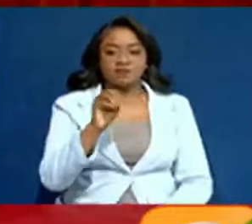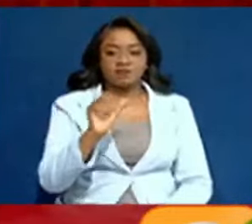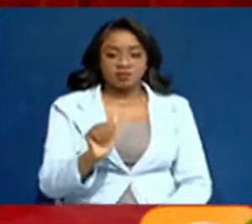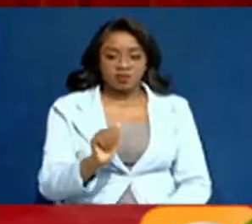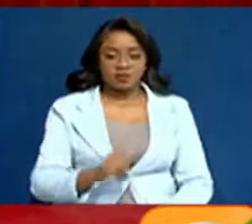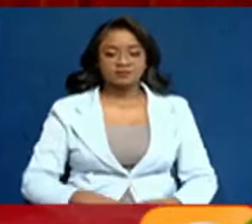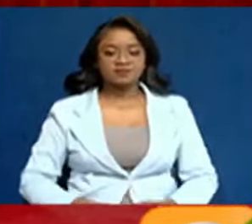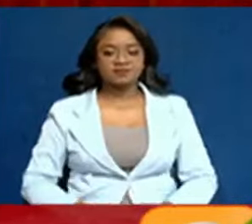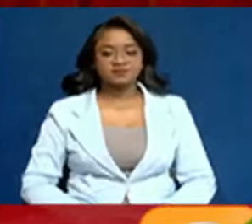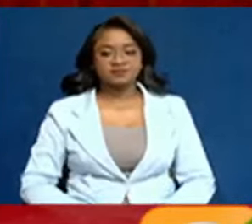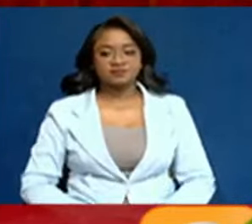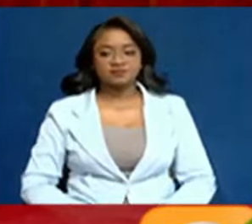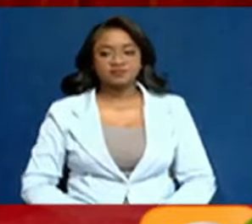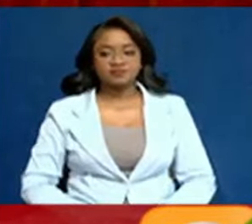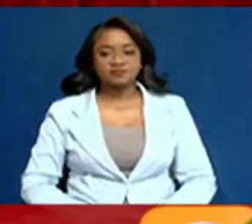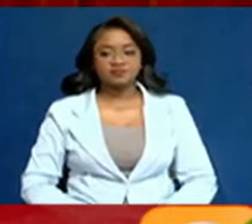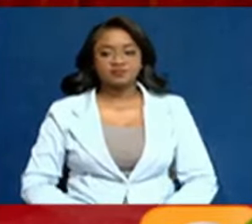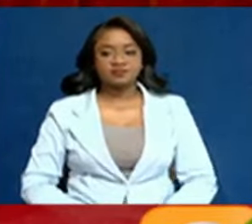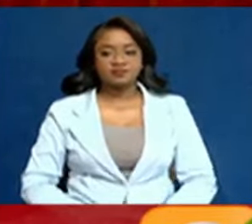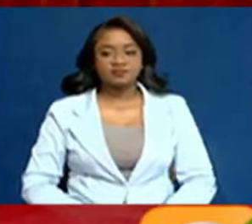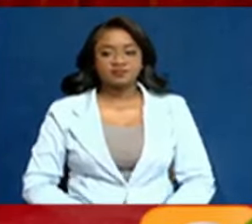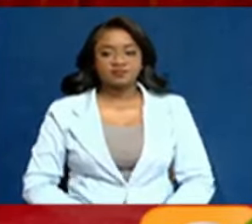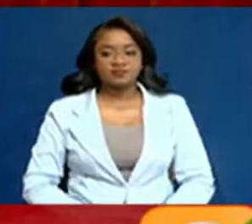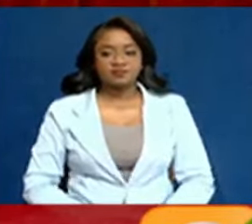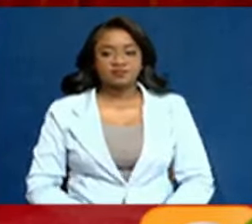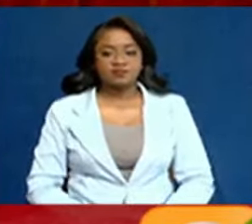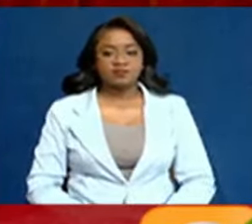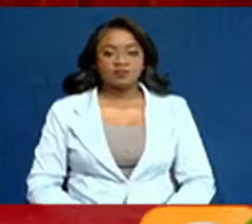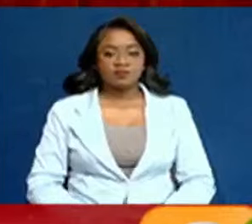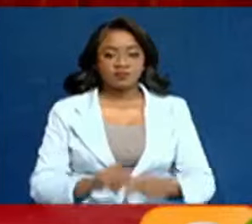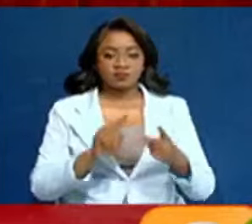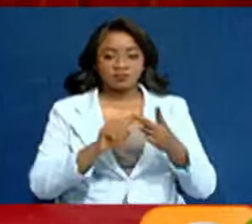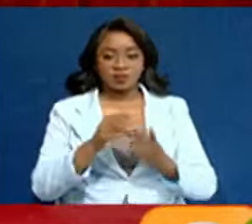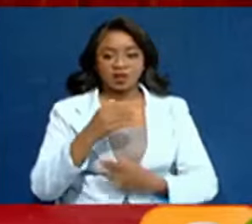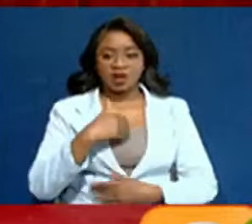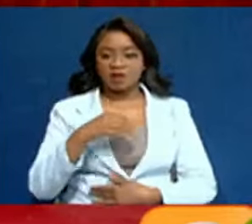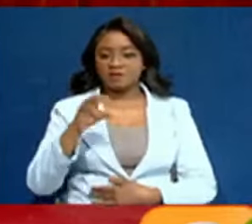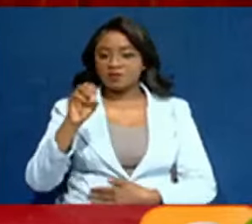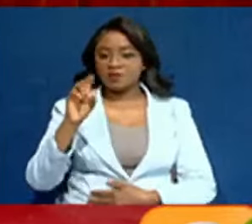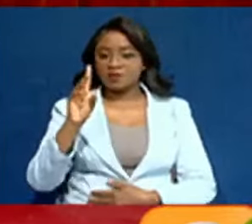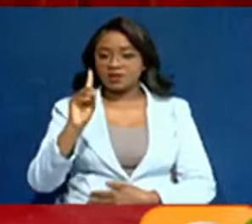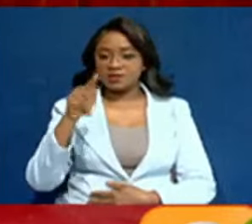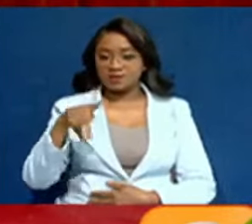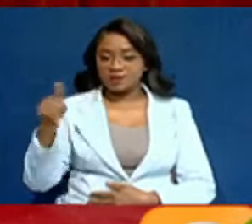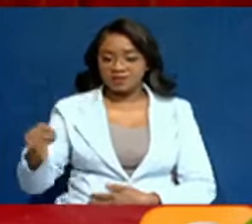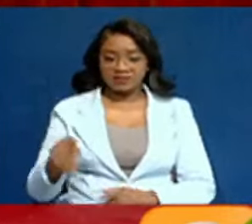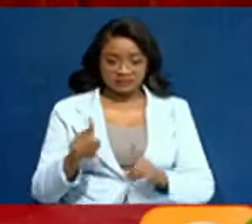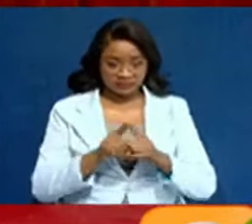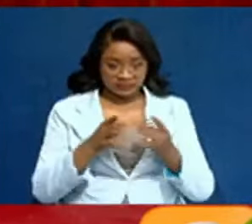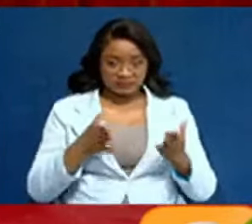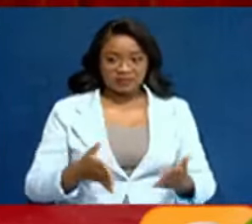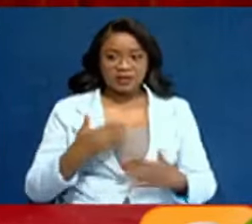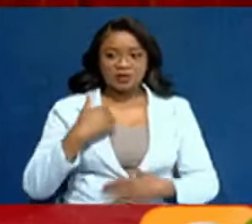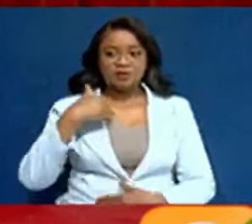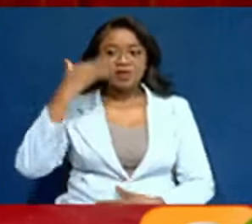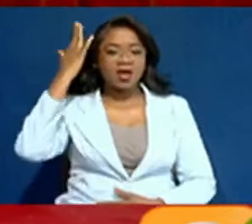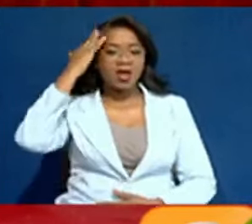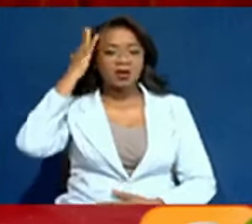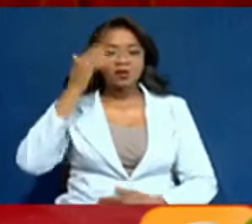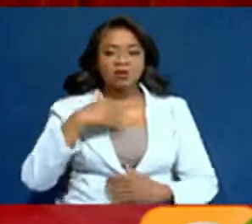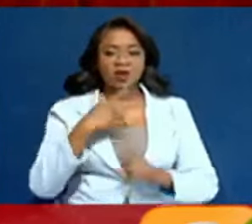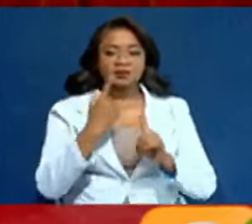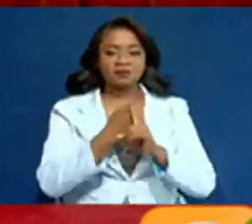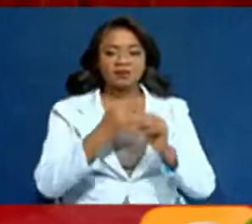ODPP. And even now, as you speak, I know there are several investigations that are ongoing in